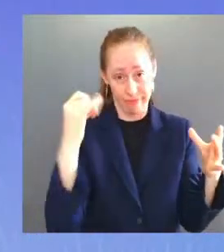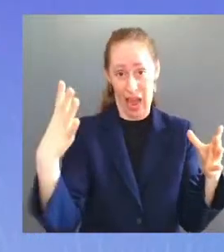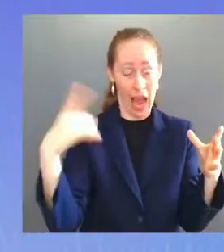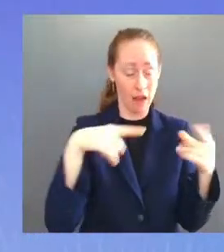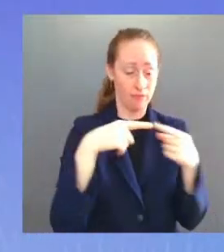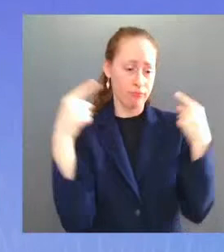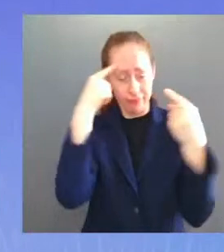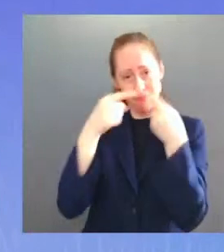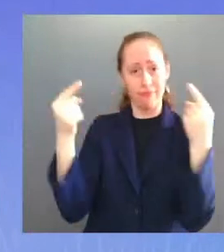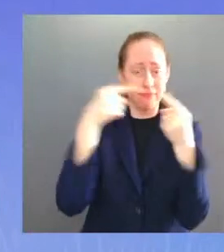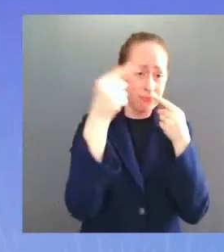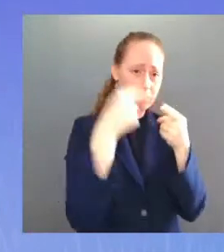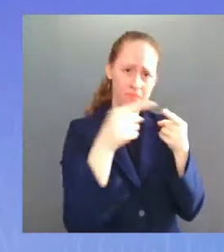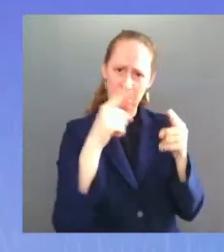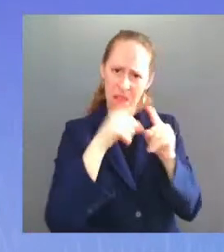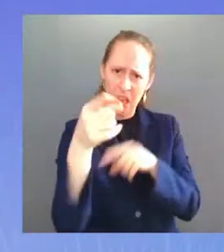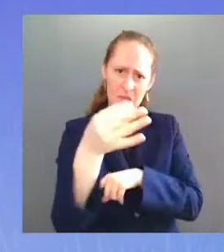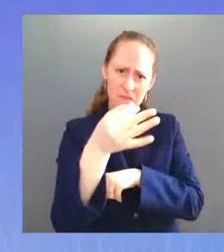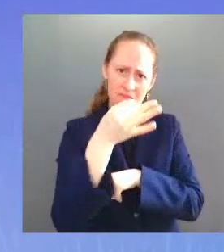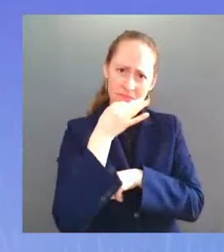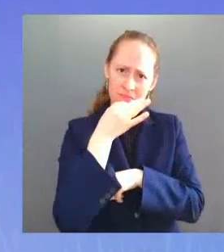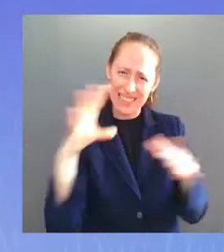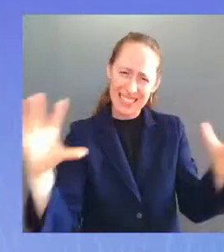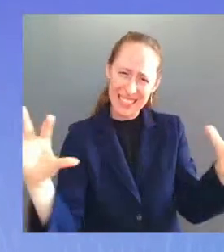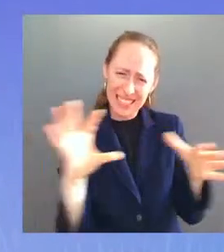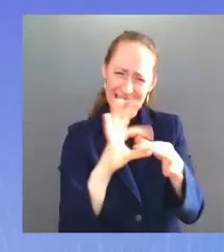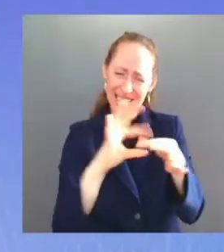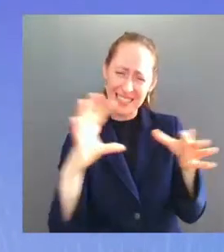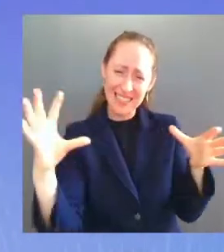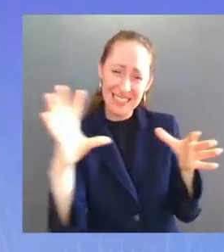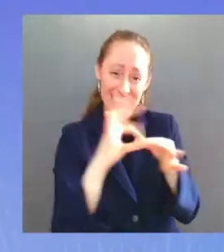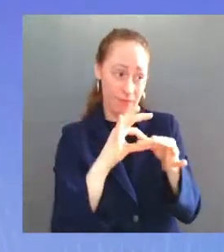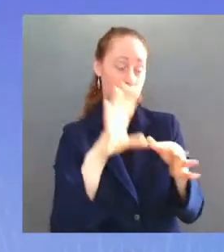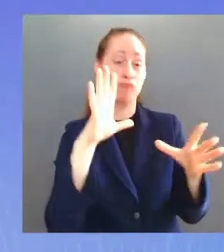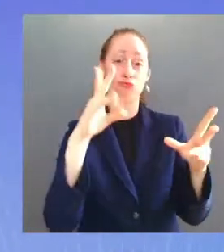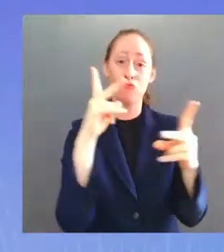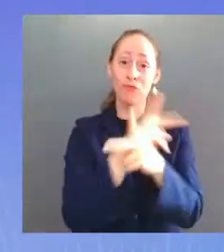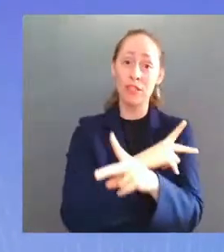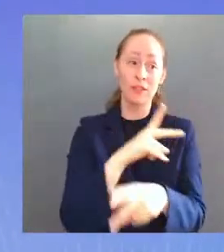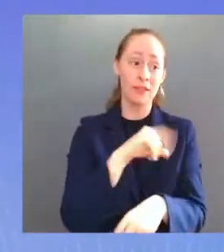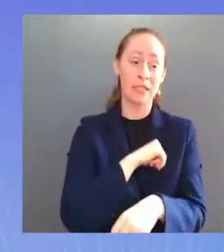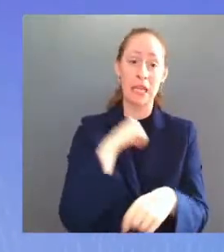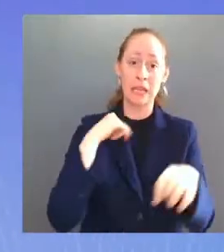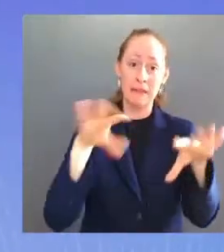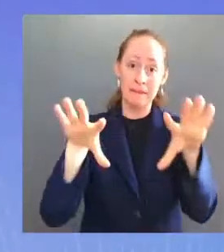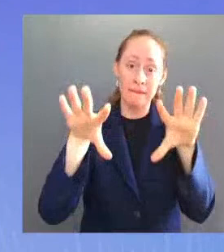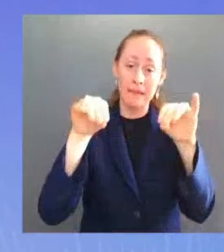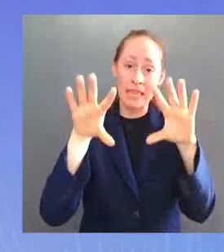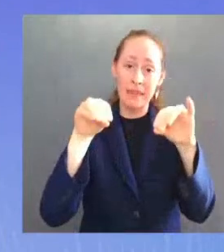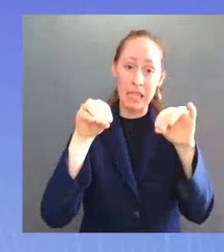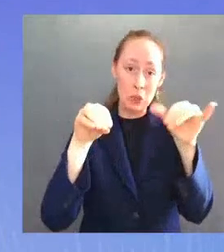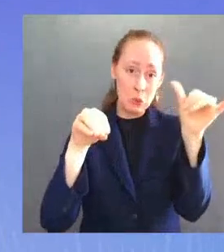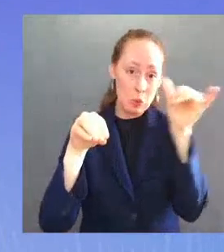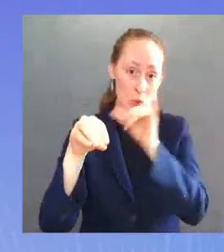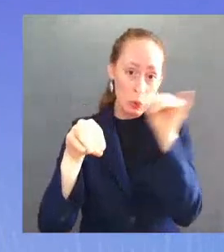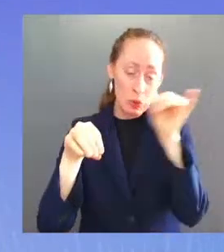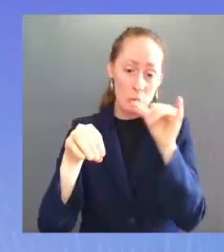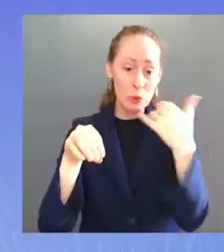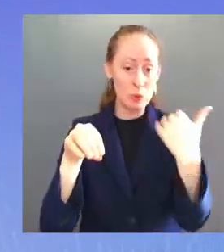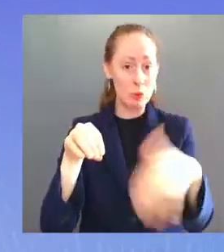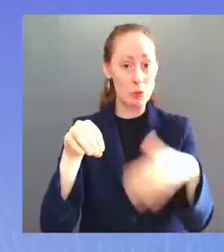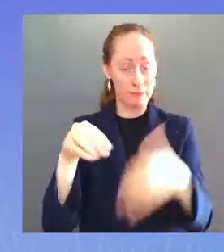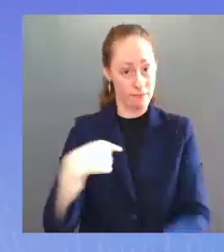Senate. Dick, I served as chairman of that committee for a number of years before I had this job and the job of vice